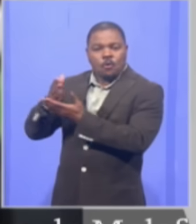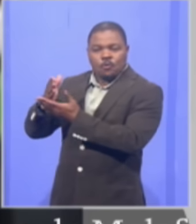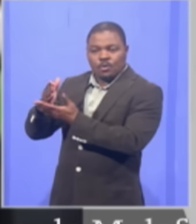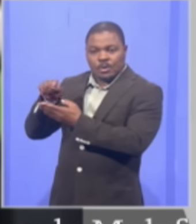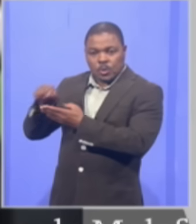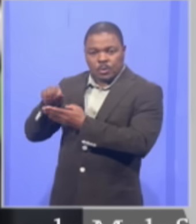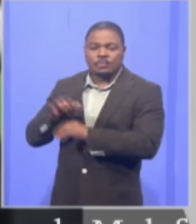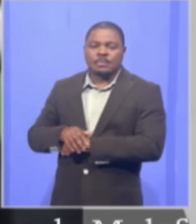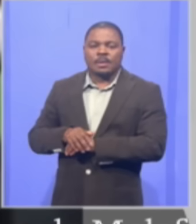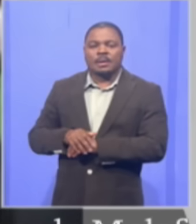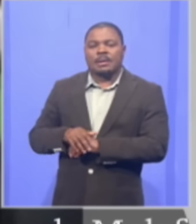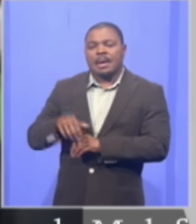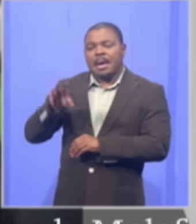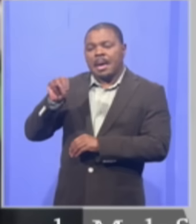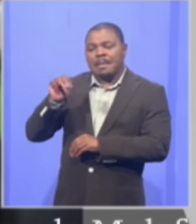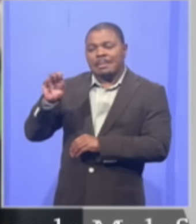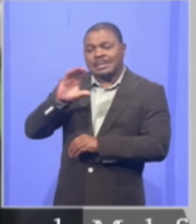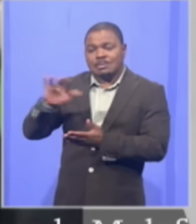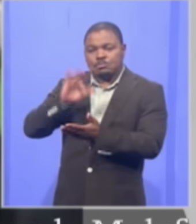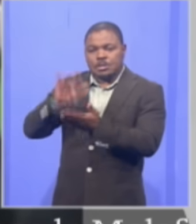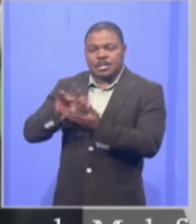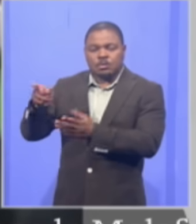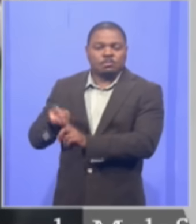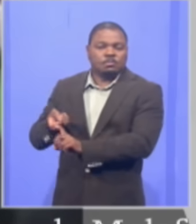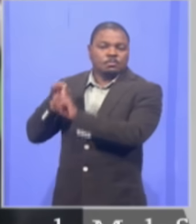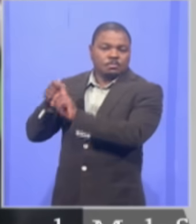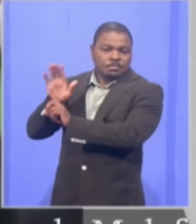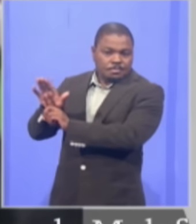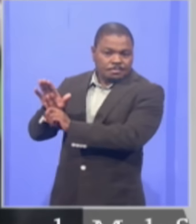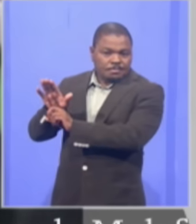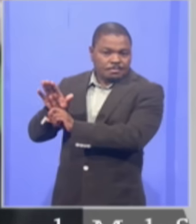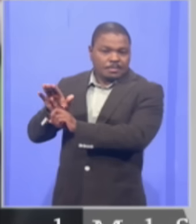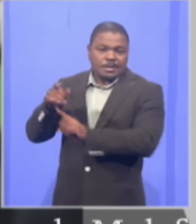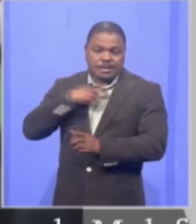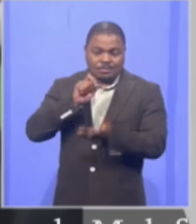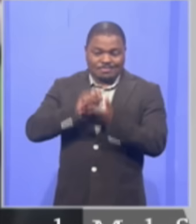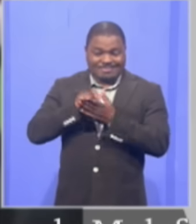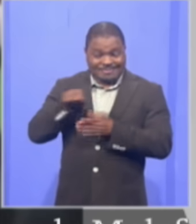being a MMC. I'm going to write to them.